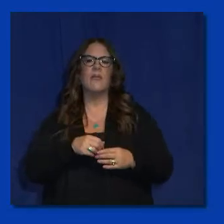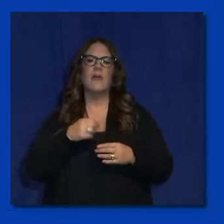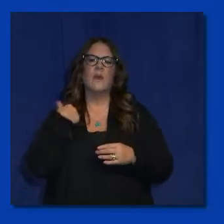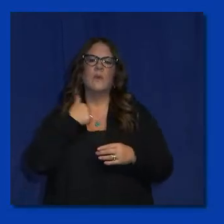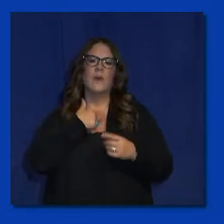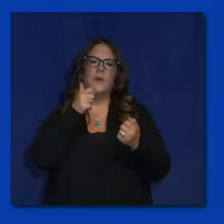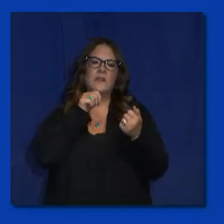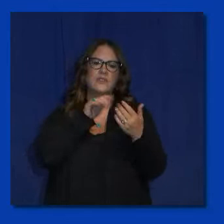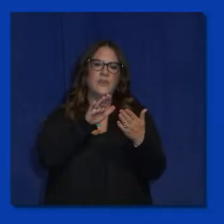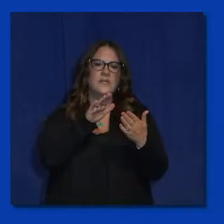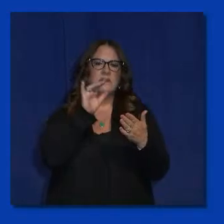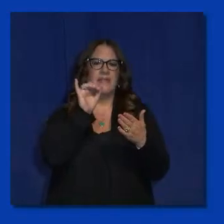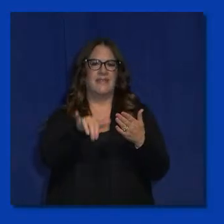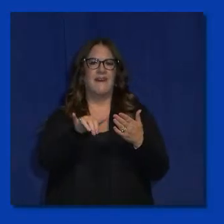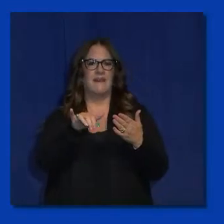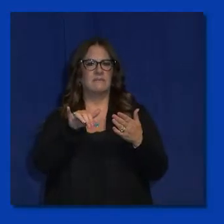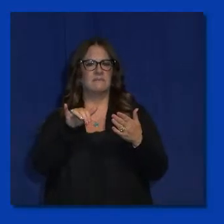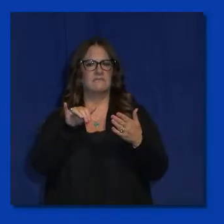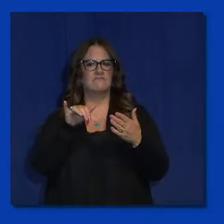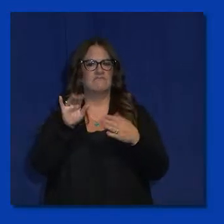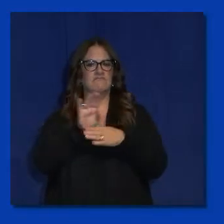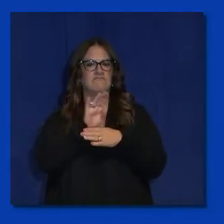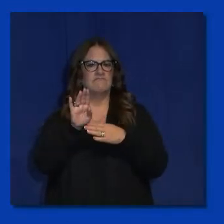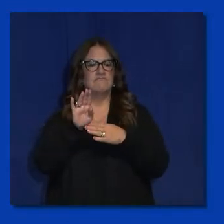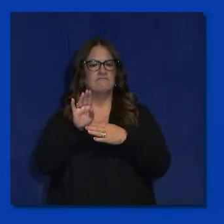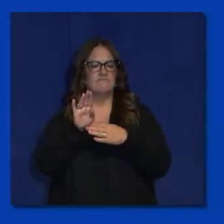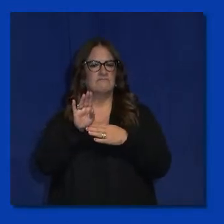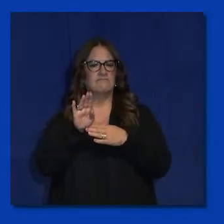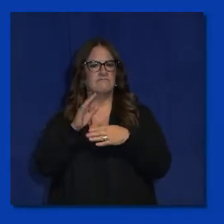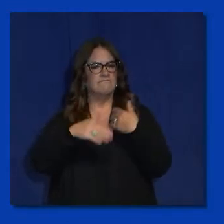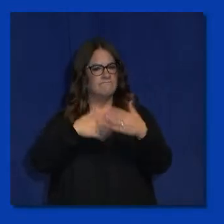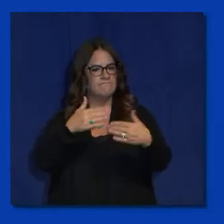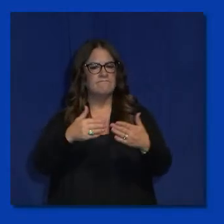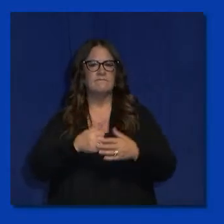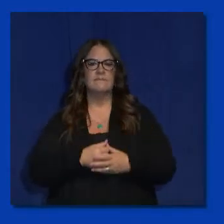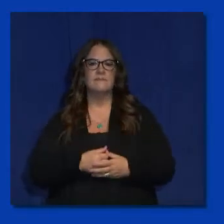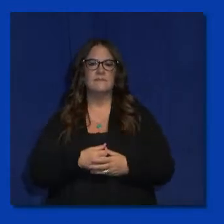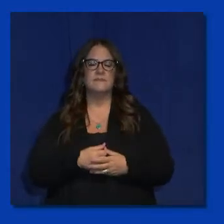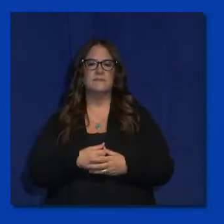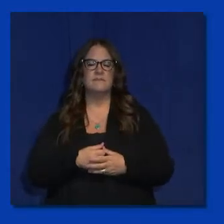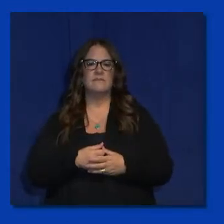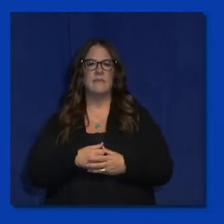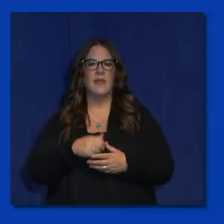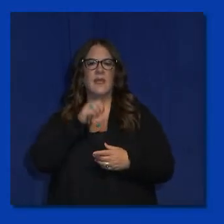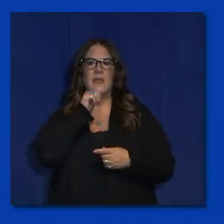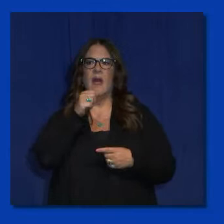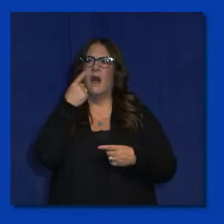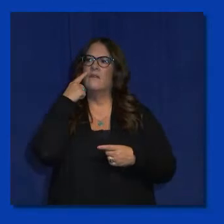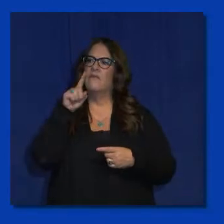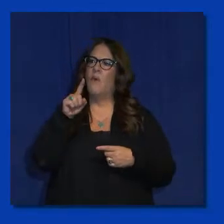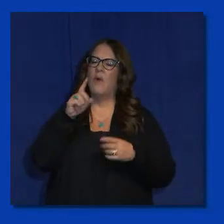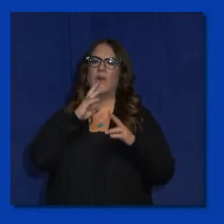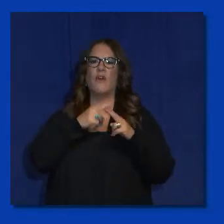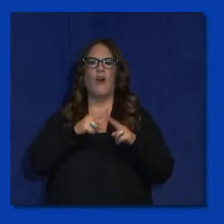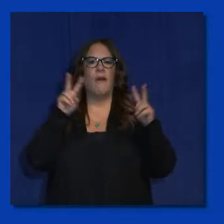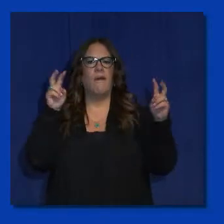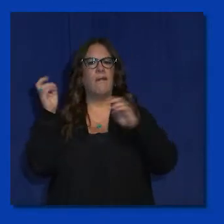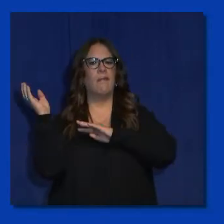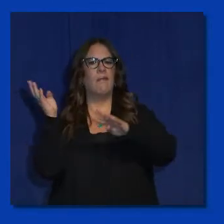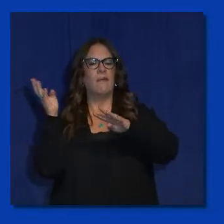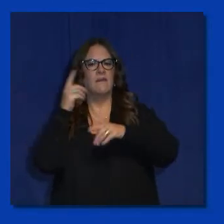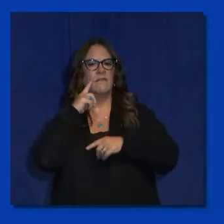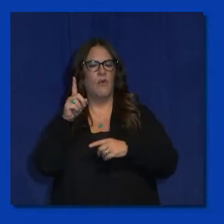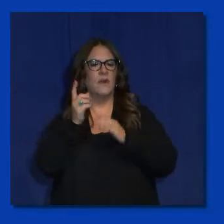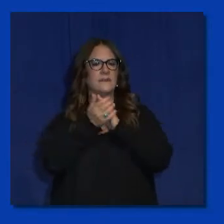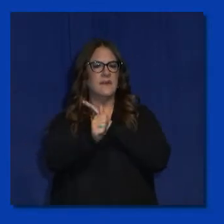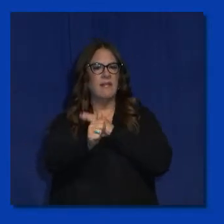of addressing that conveyor belt, which is not just the conveyor belt for talent we often refer to as our institutions